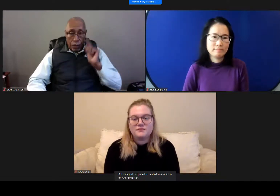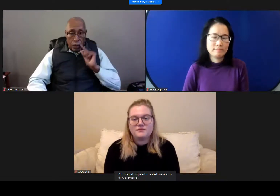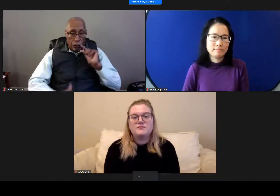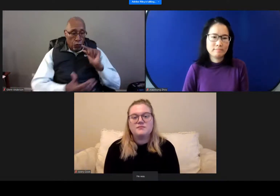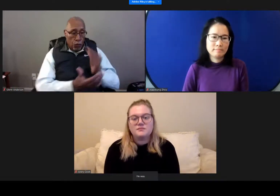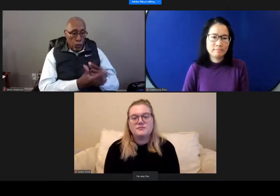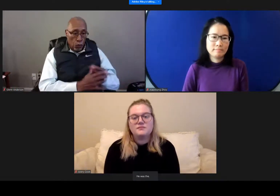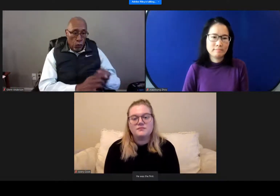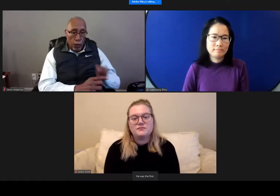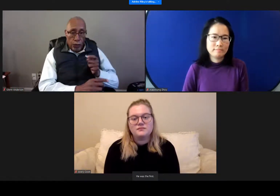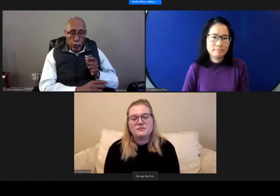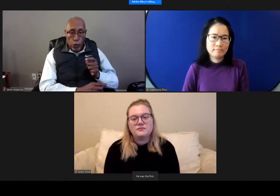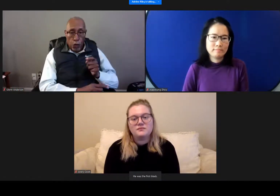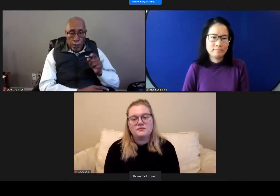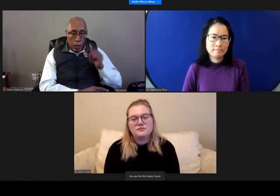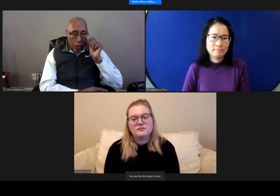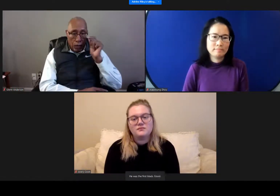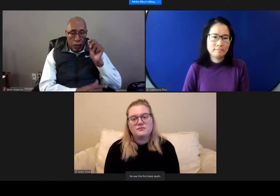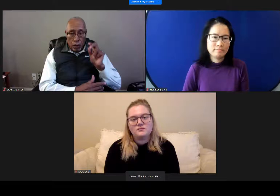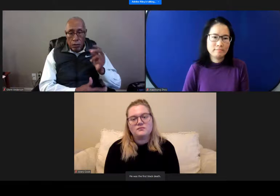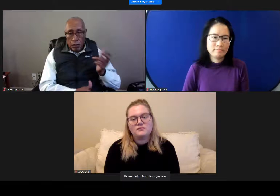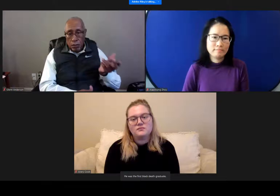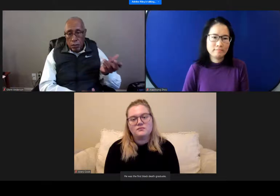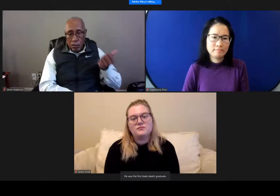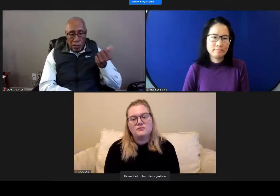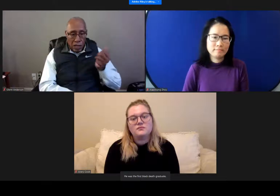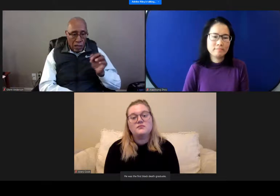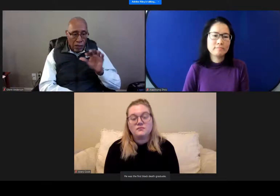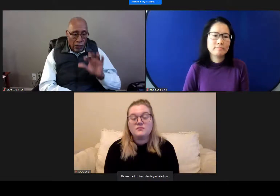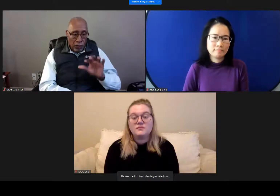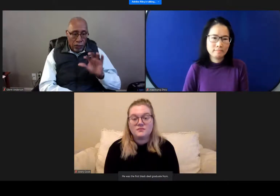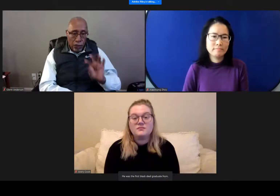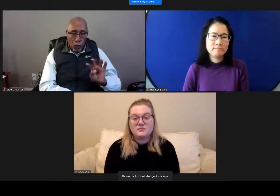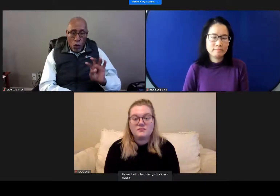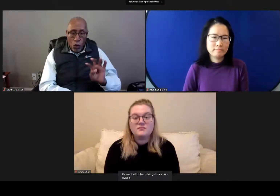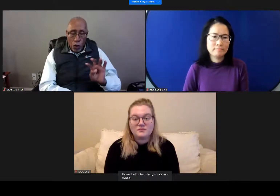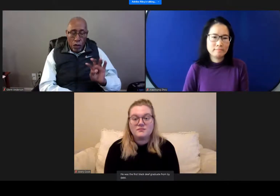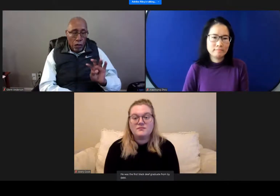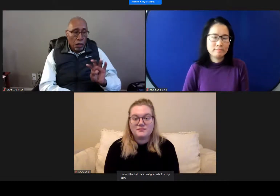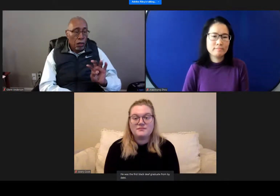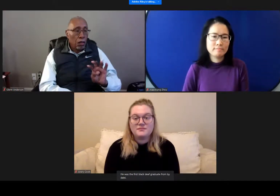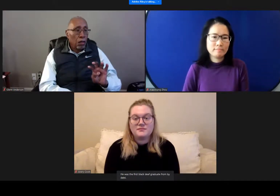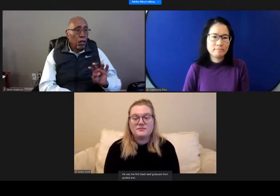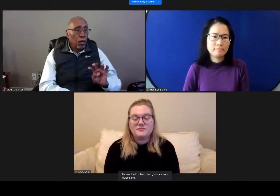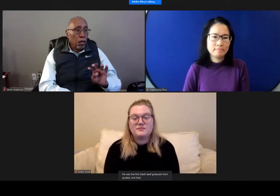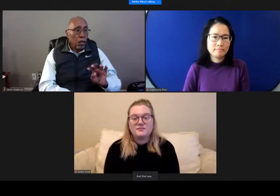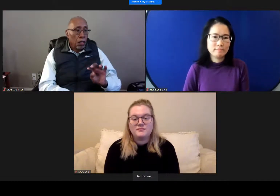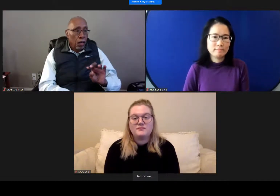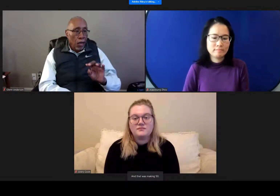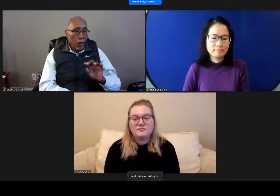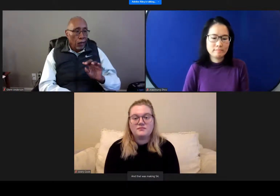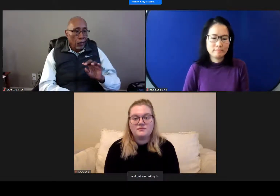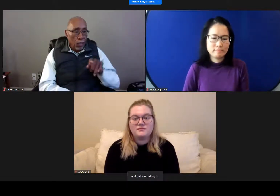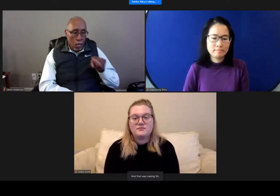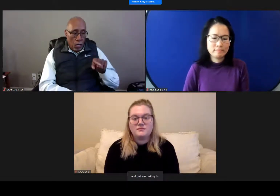He was the first Black deaf graduate from Gallaudet, and that was